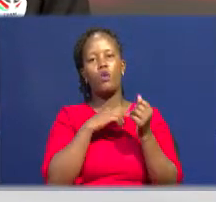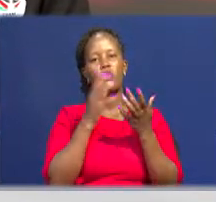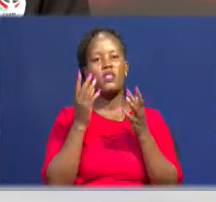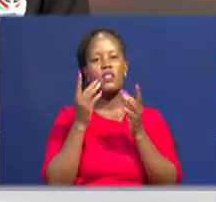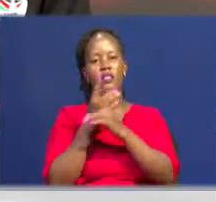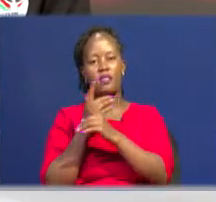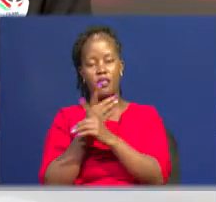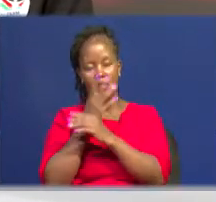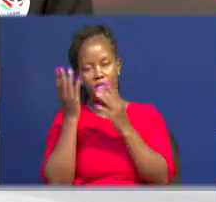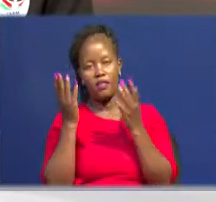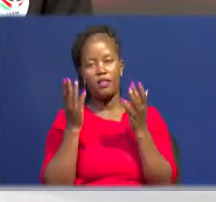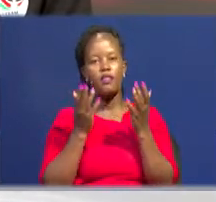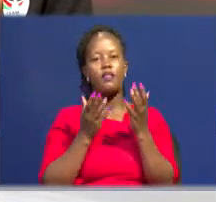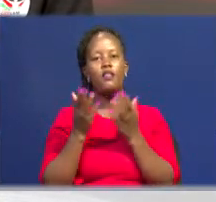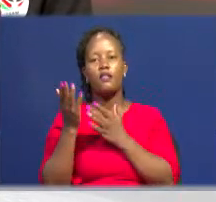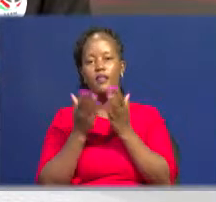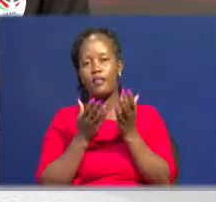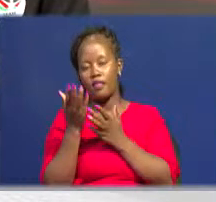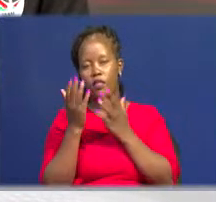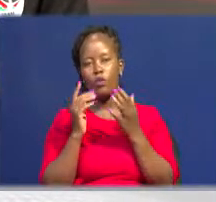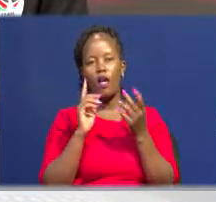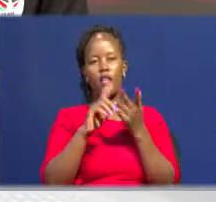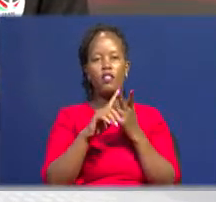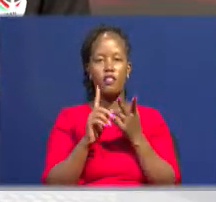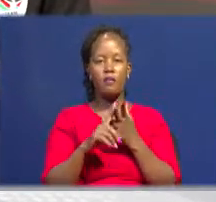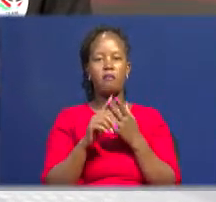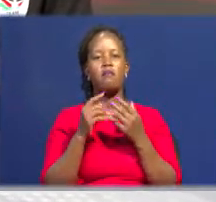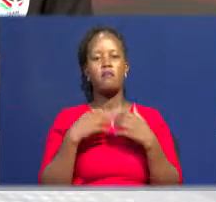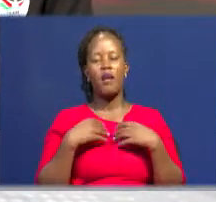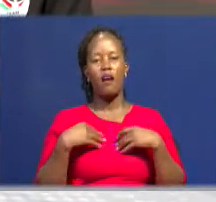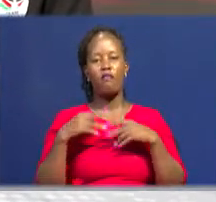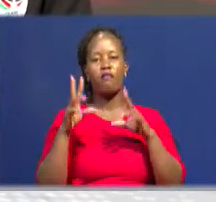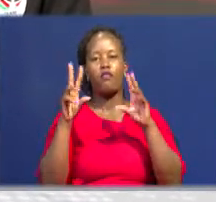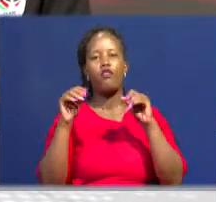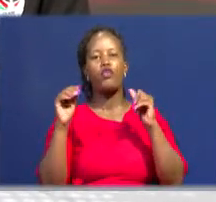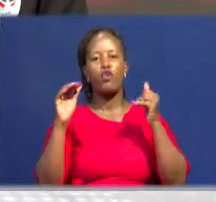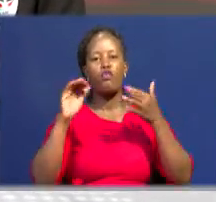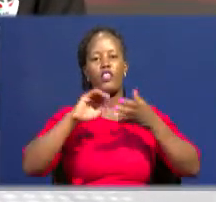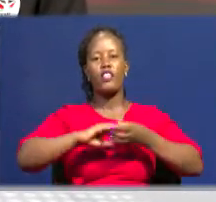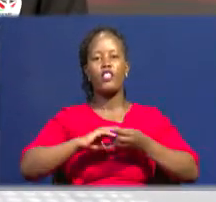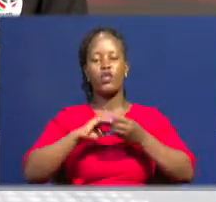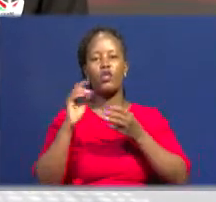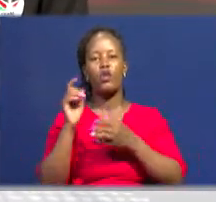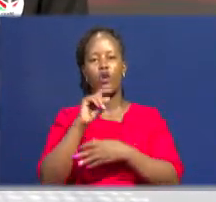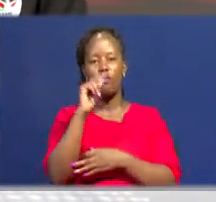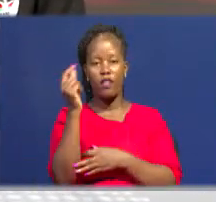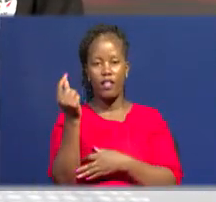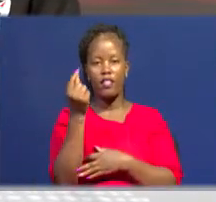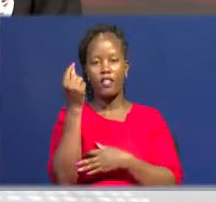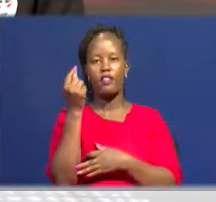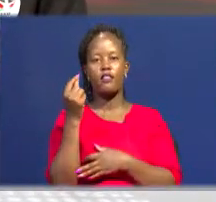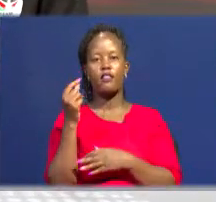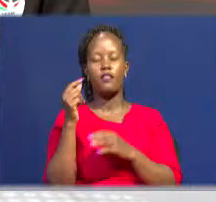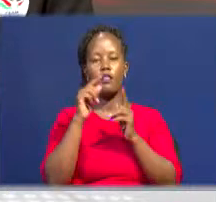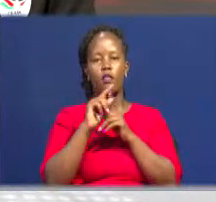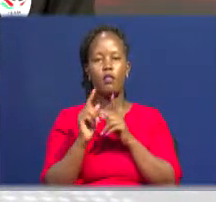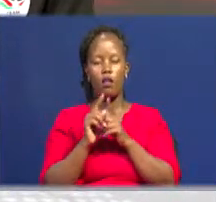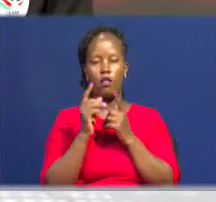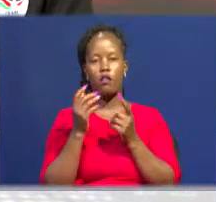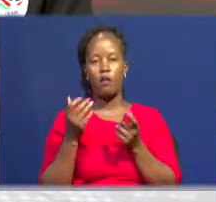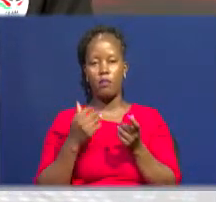surfers. There's no federation in Kenya. We don't know where they